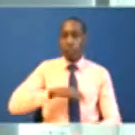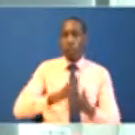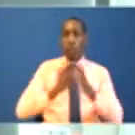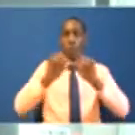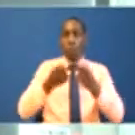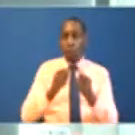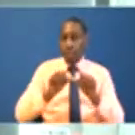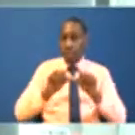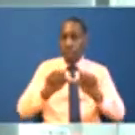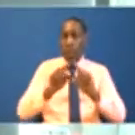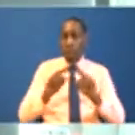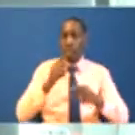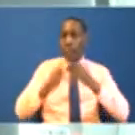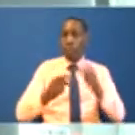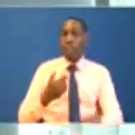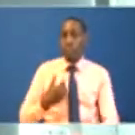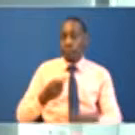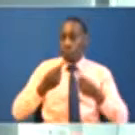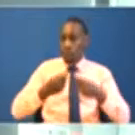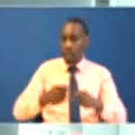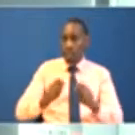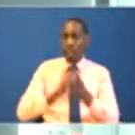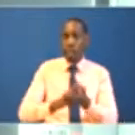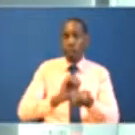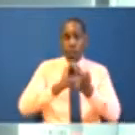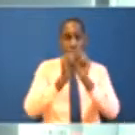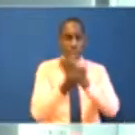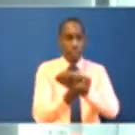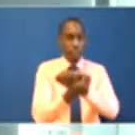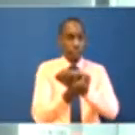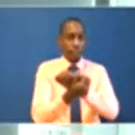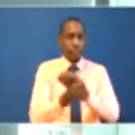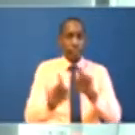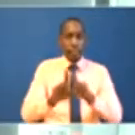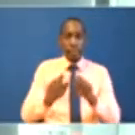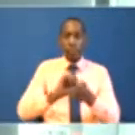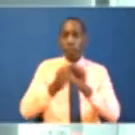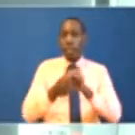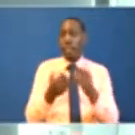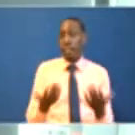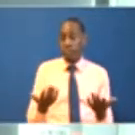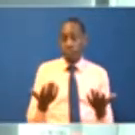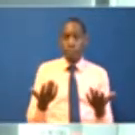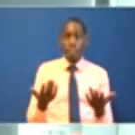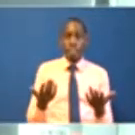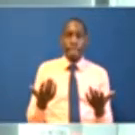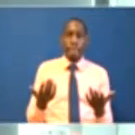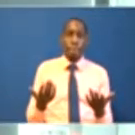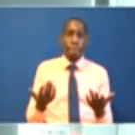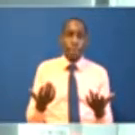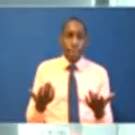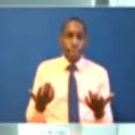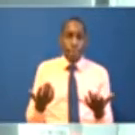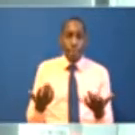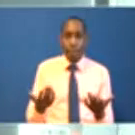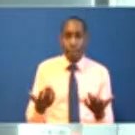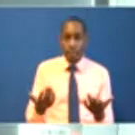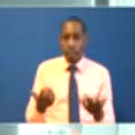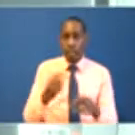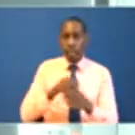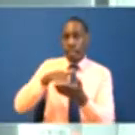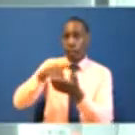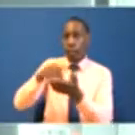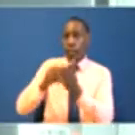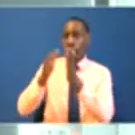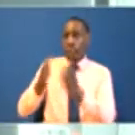but we are in the process of trying to reform it and how are we trying to reform it um when